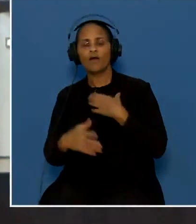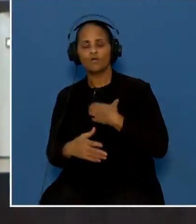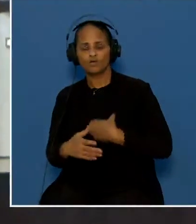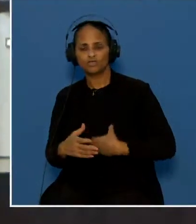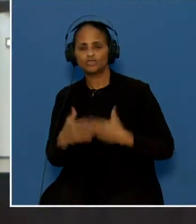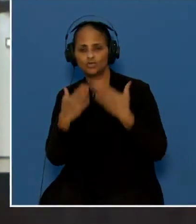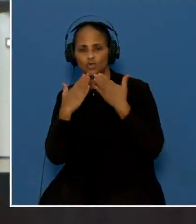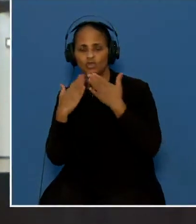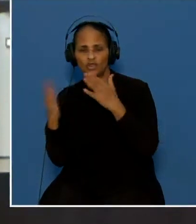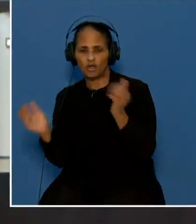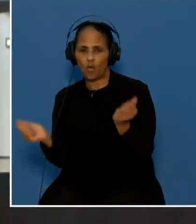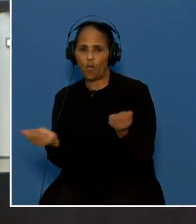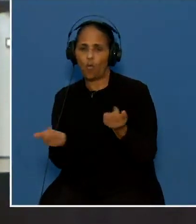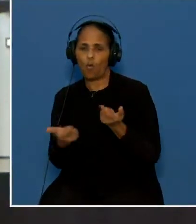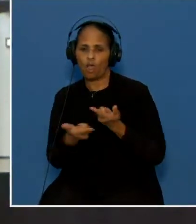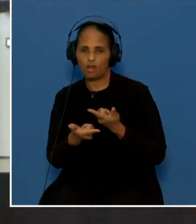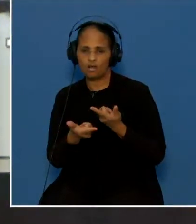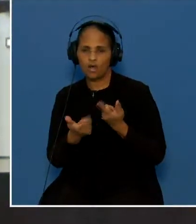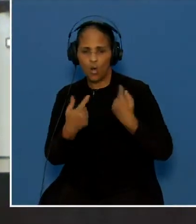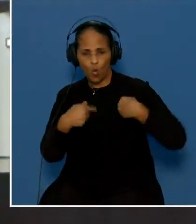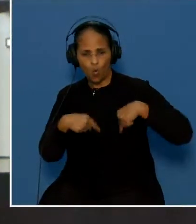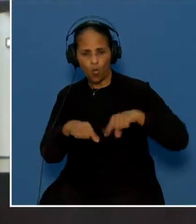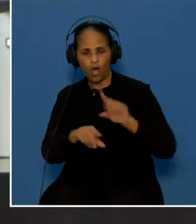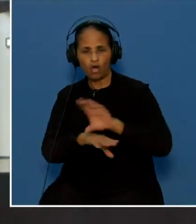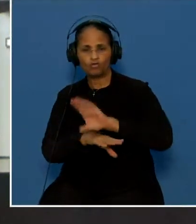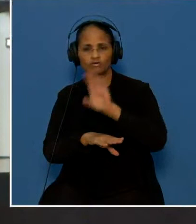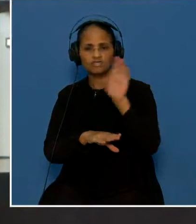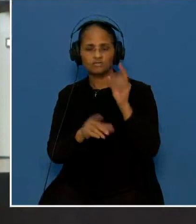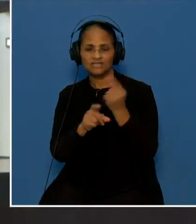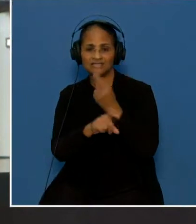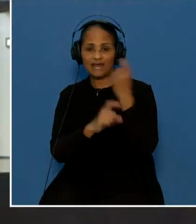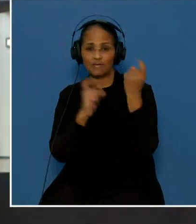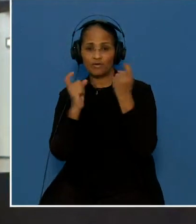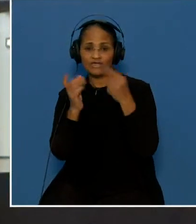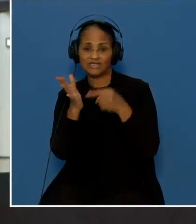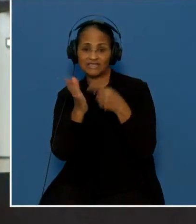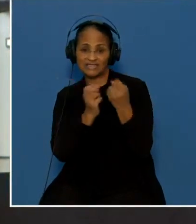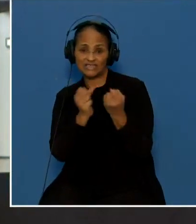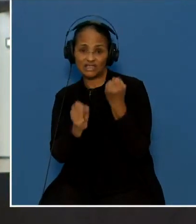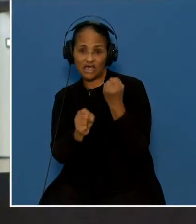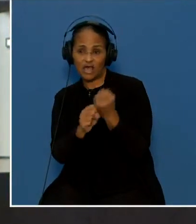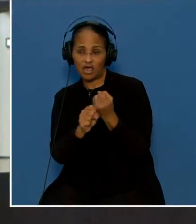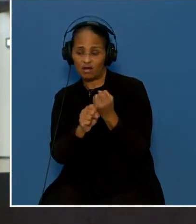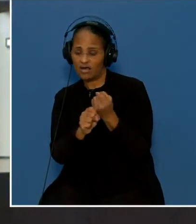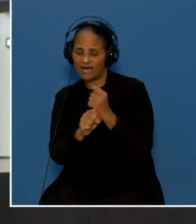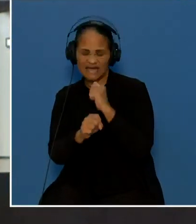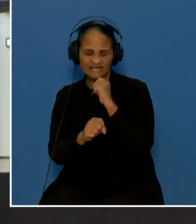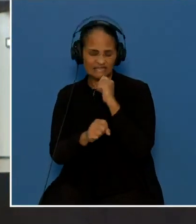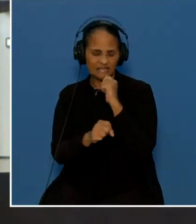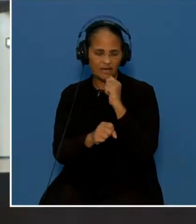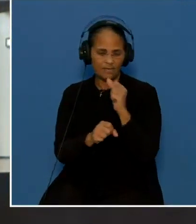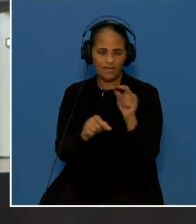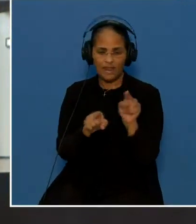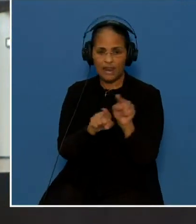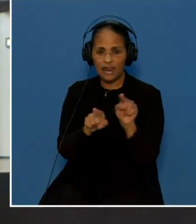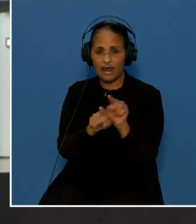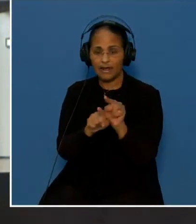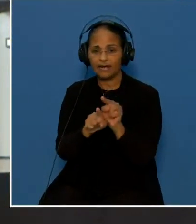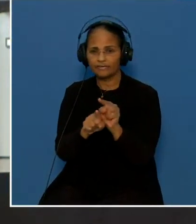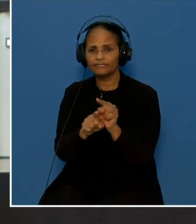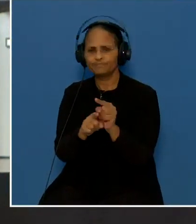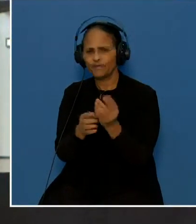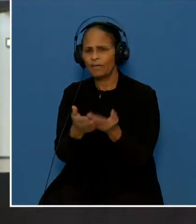of you. While our Christmas celebrations this year may not have been like we're used